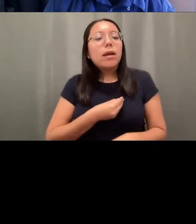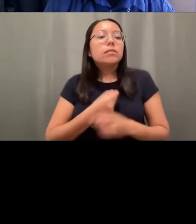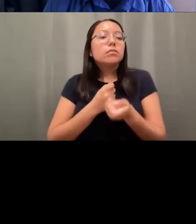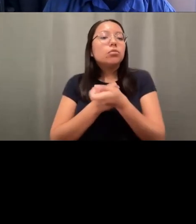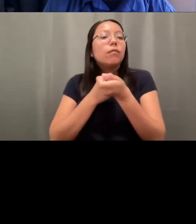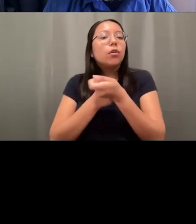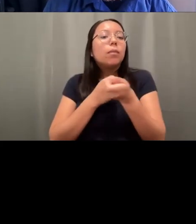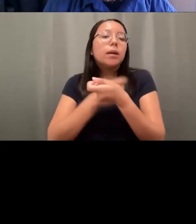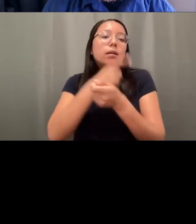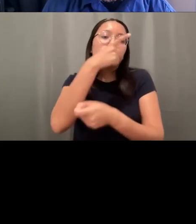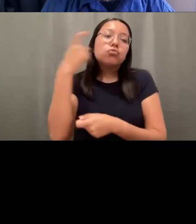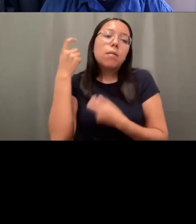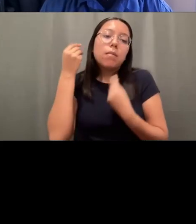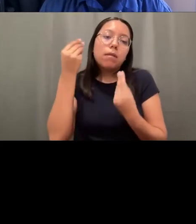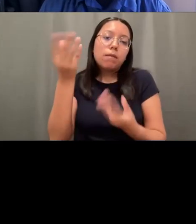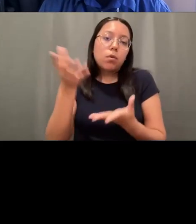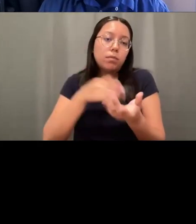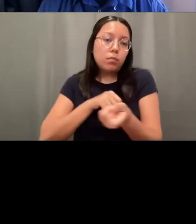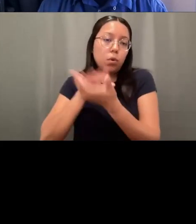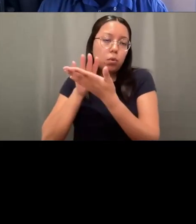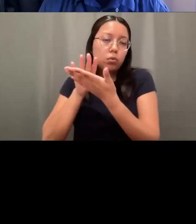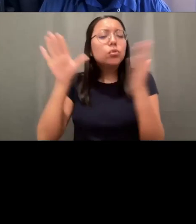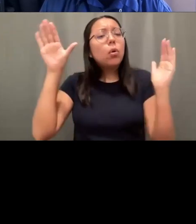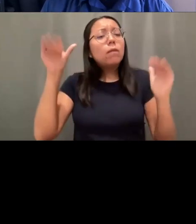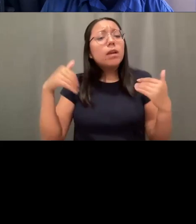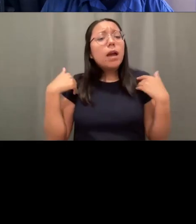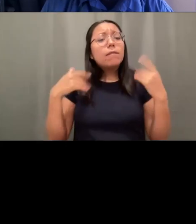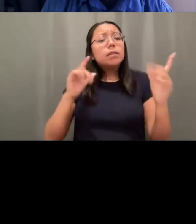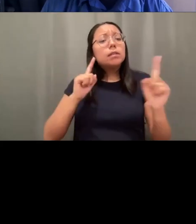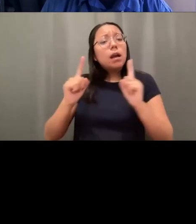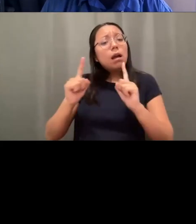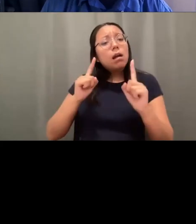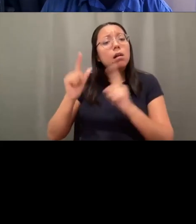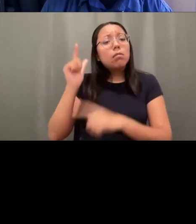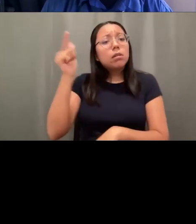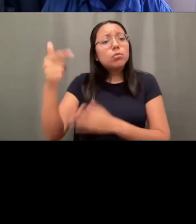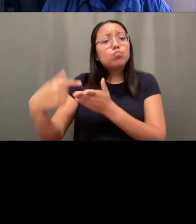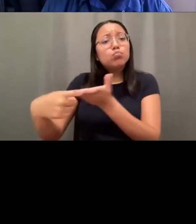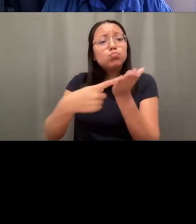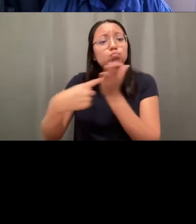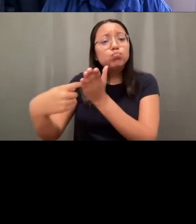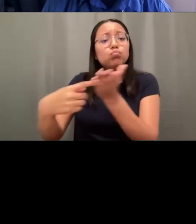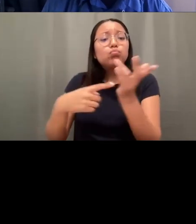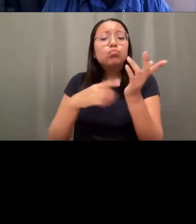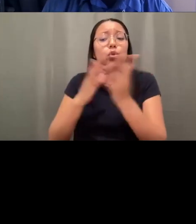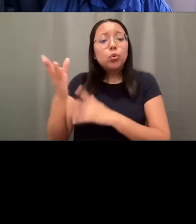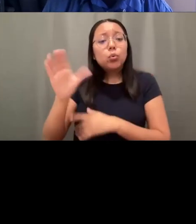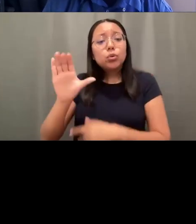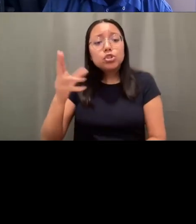again, a little bit of a dialogue later via chat, and we can share some of those ideas.